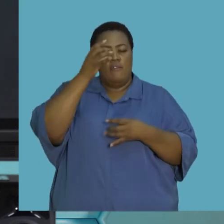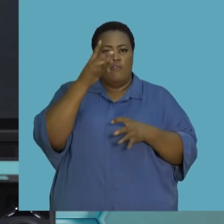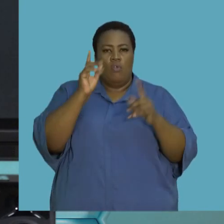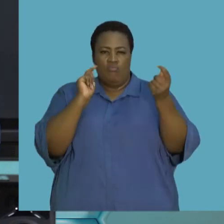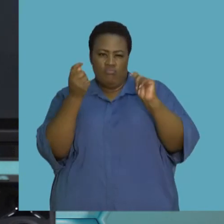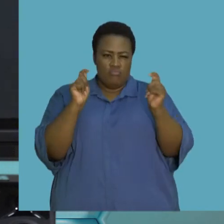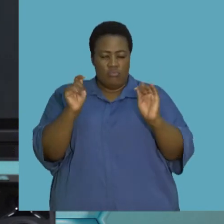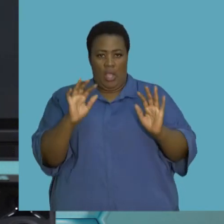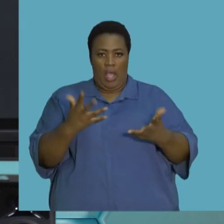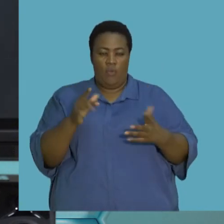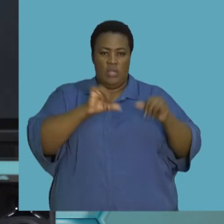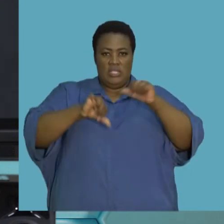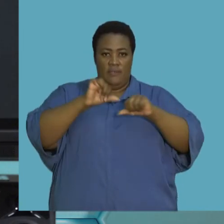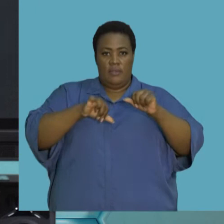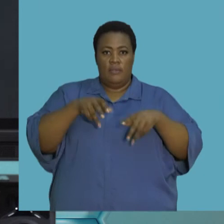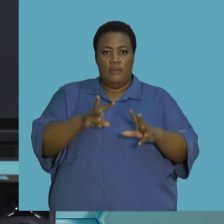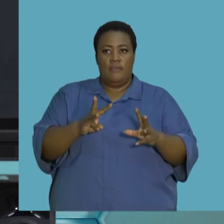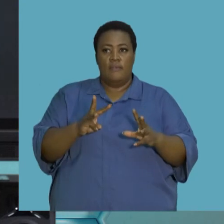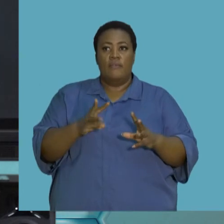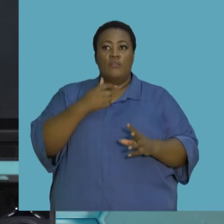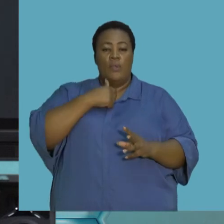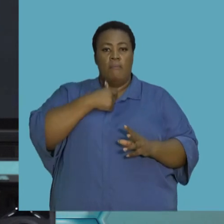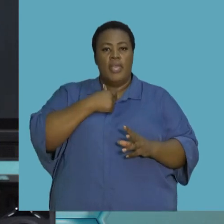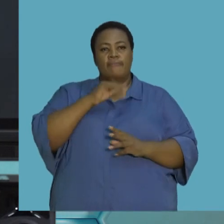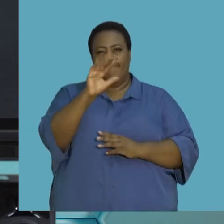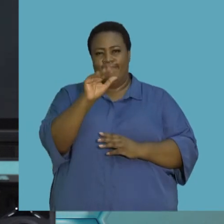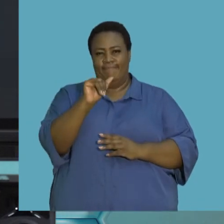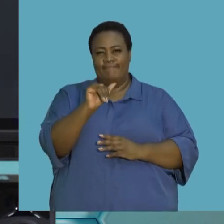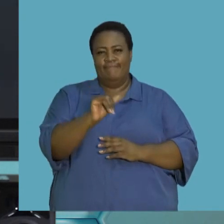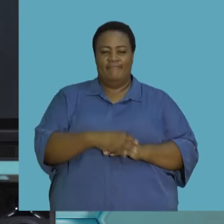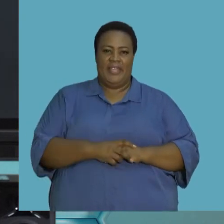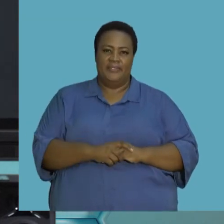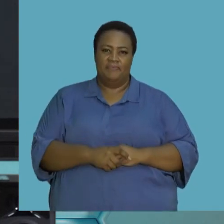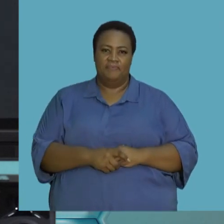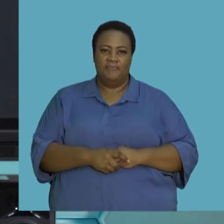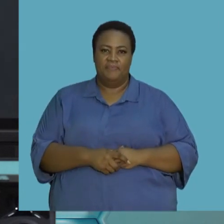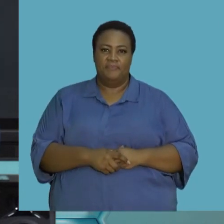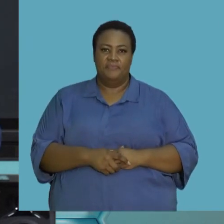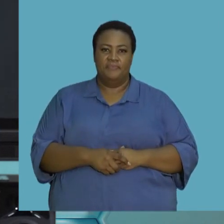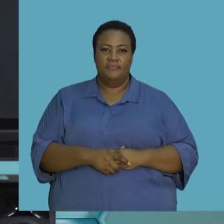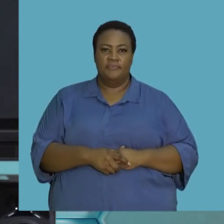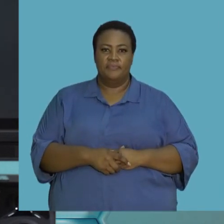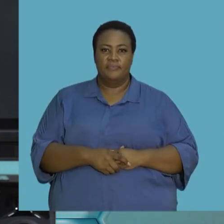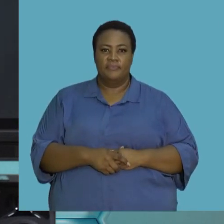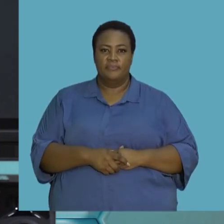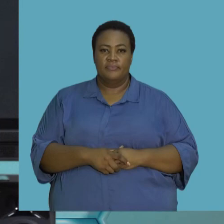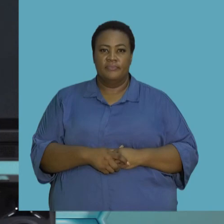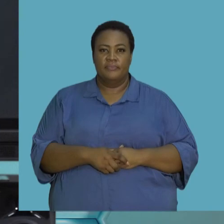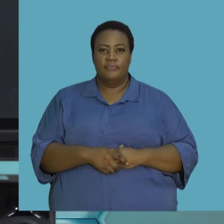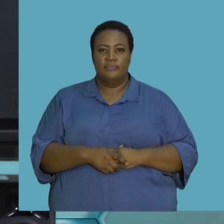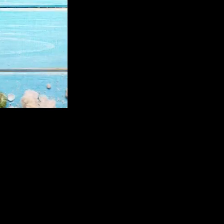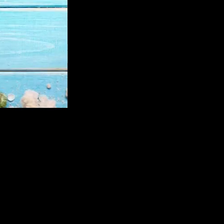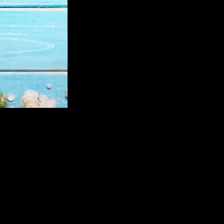about how to manipulate data in a scientific method. From me over to you guys. Take care. Go well.